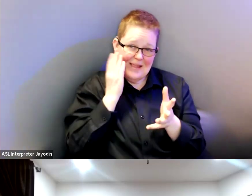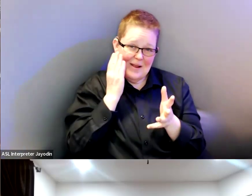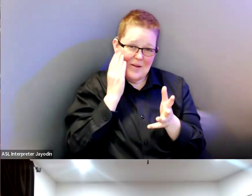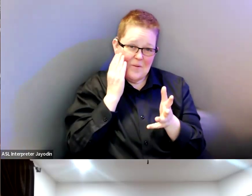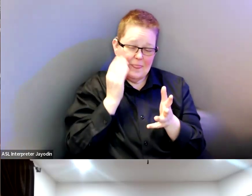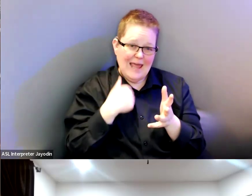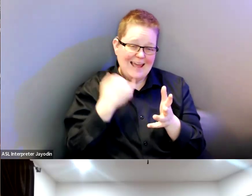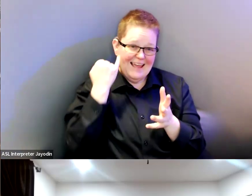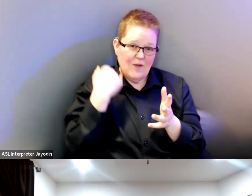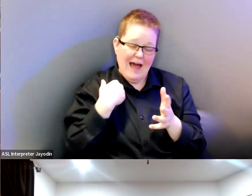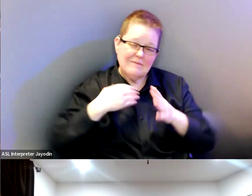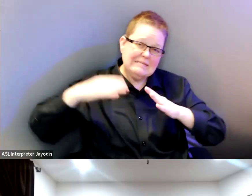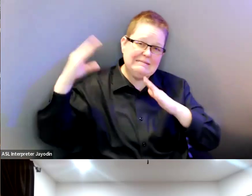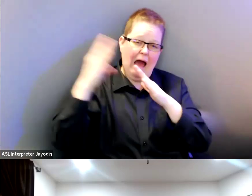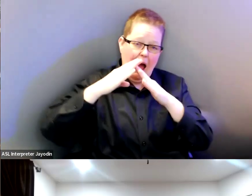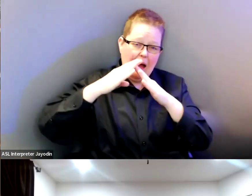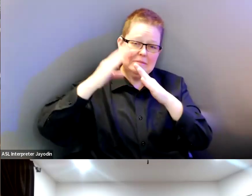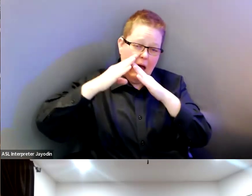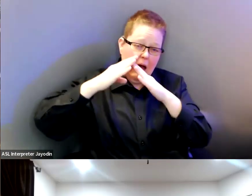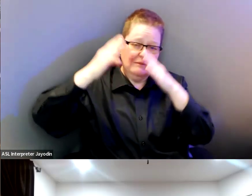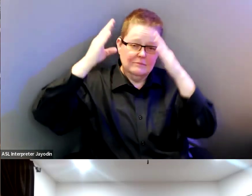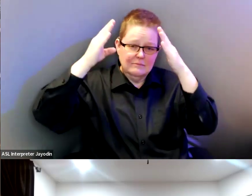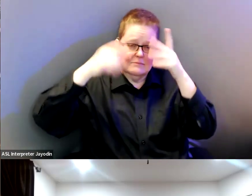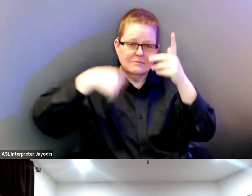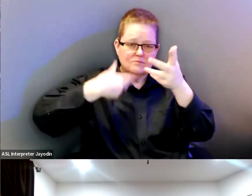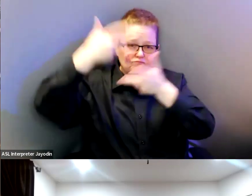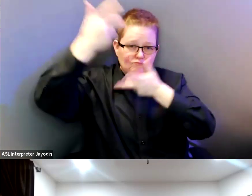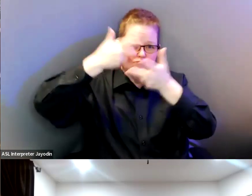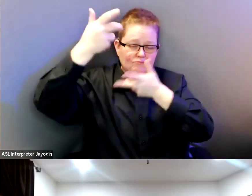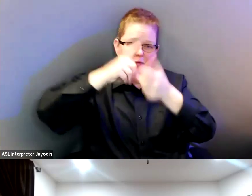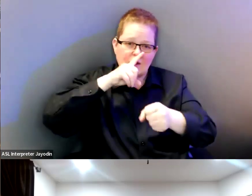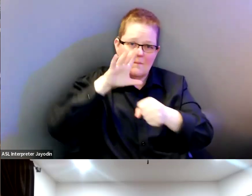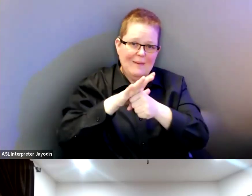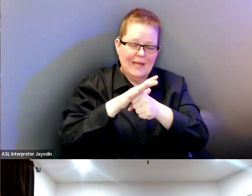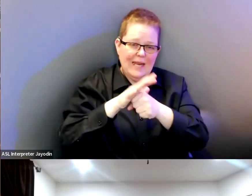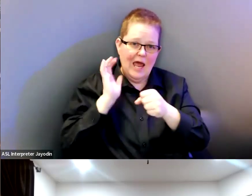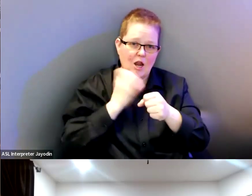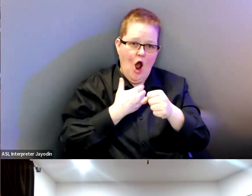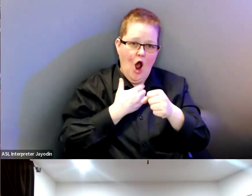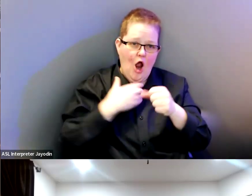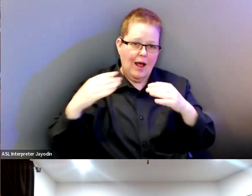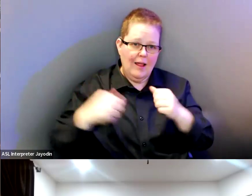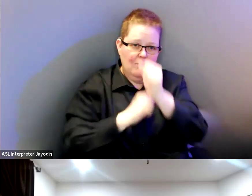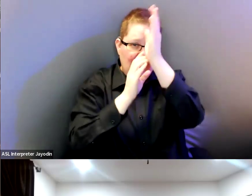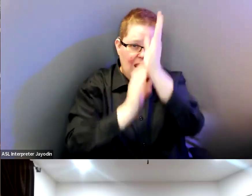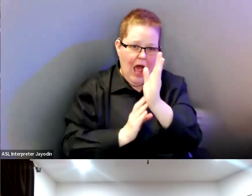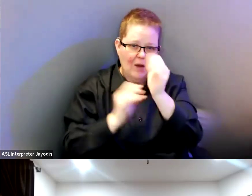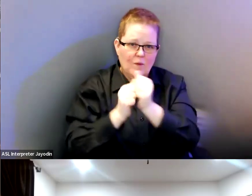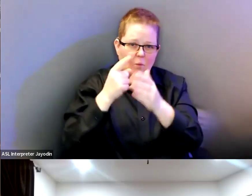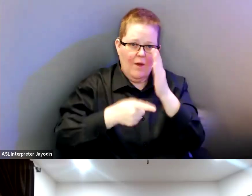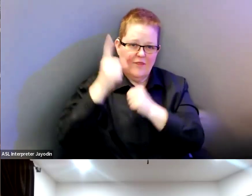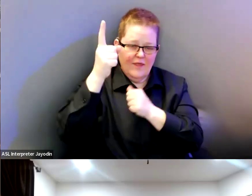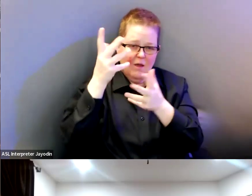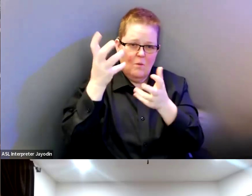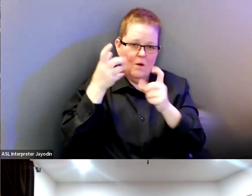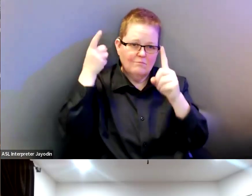top cover, then, and it's directionally what we're doing and the commitments are aligned to that, then maybe we wouldn't need like every single